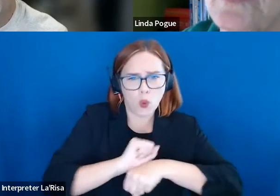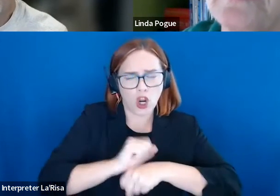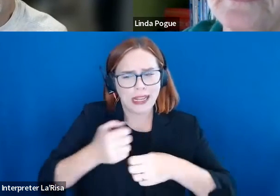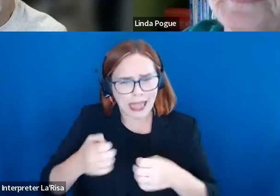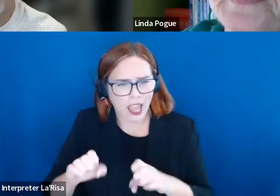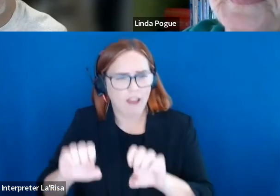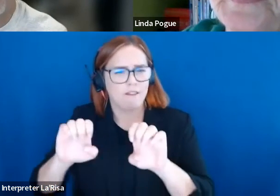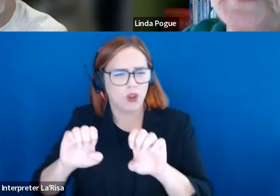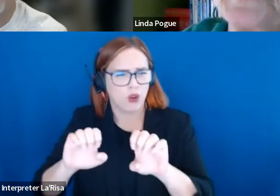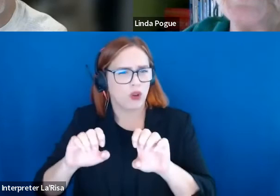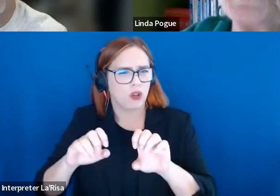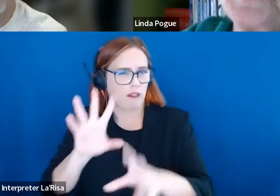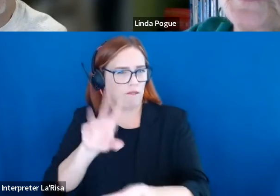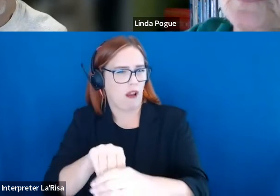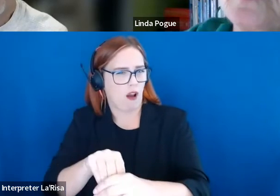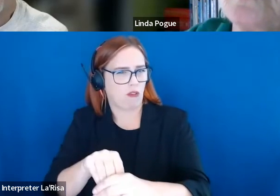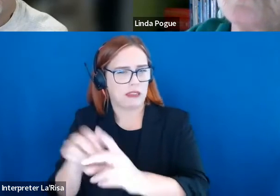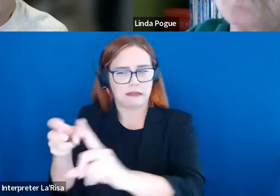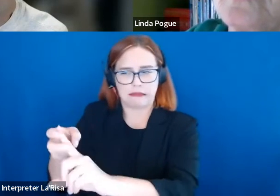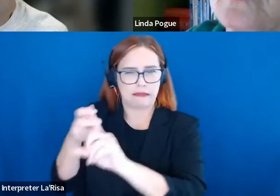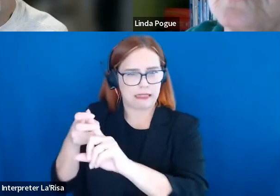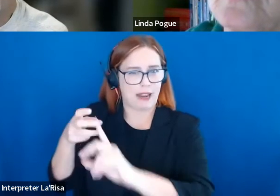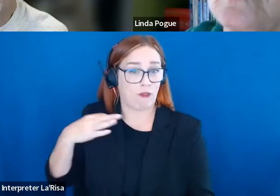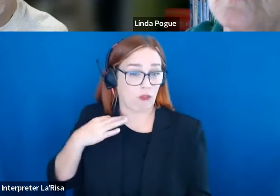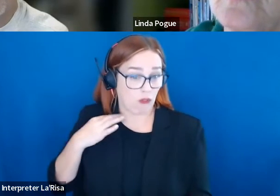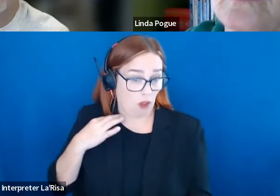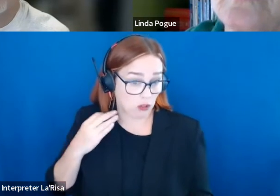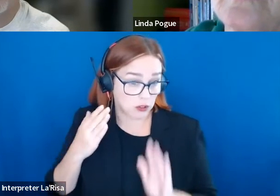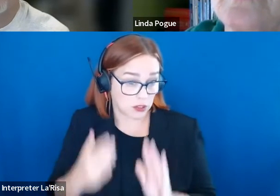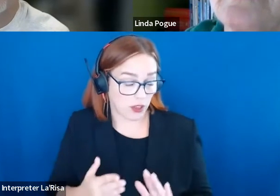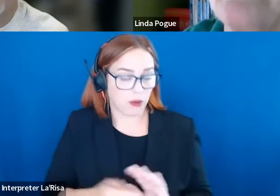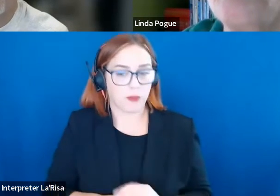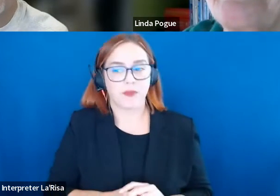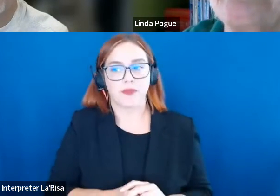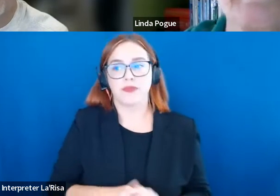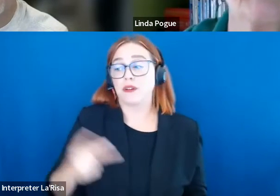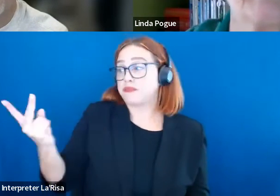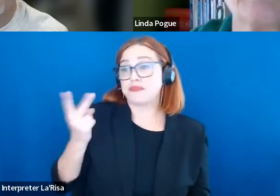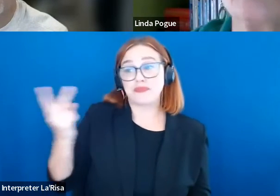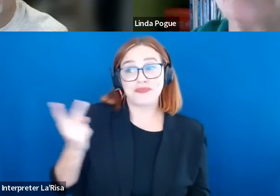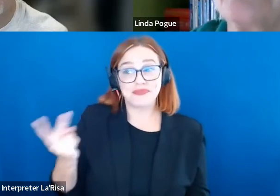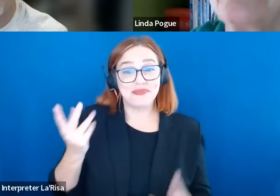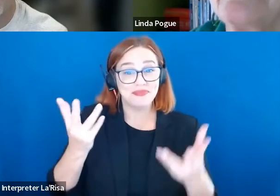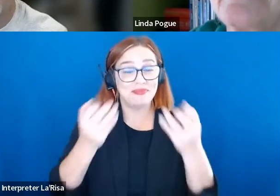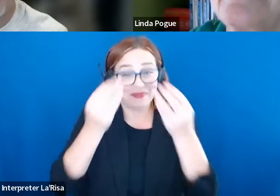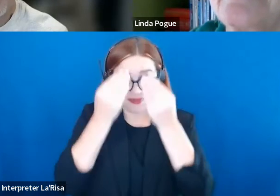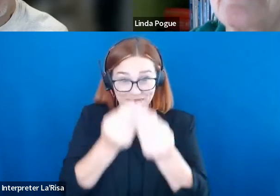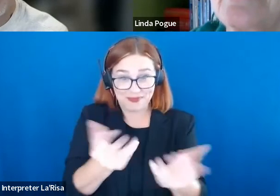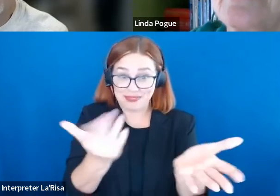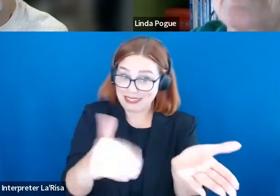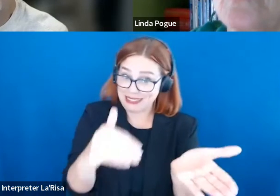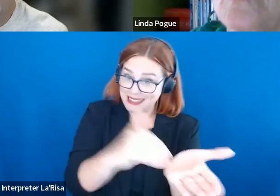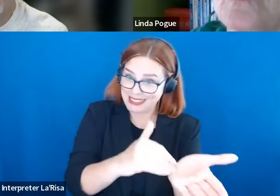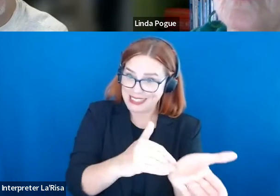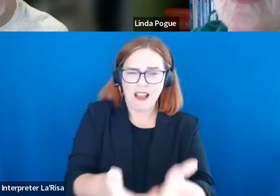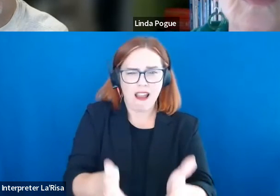on in using volunteers. So, but Linda and I wanted to throw it out to everybody once again and